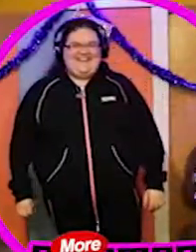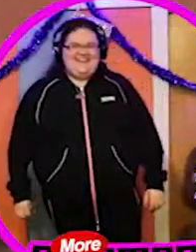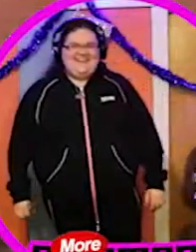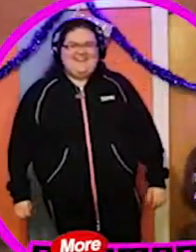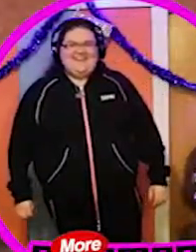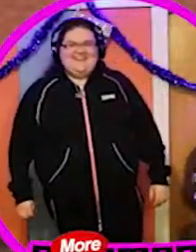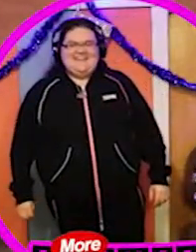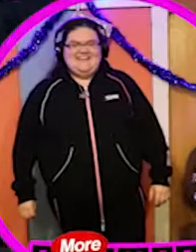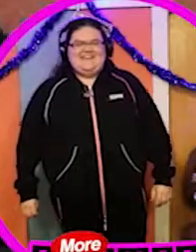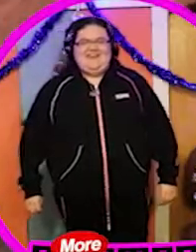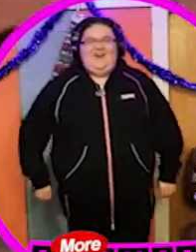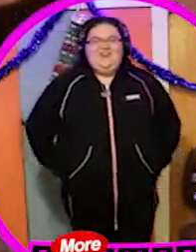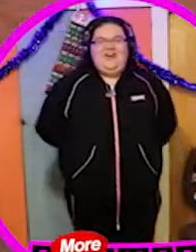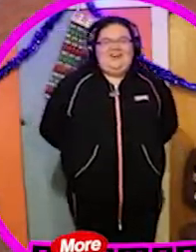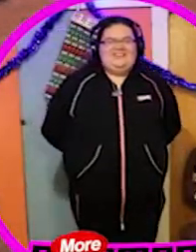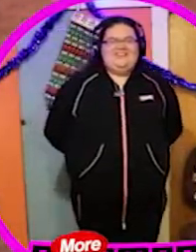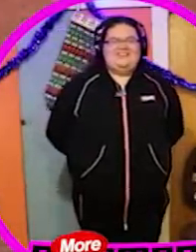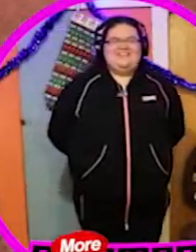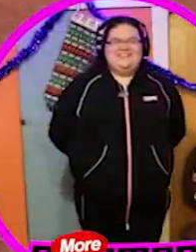go.